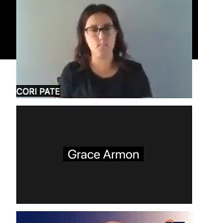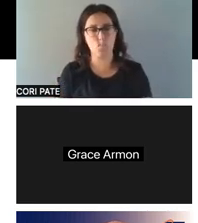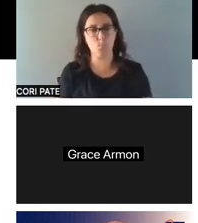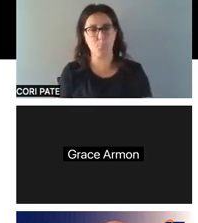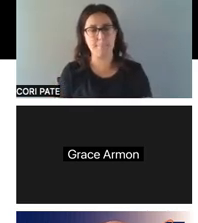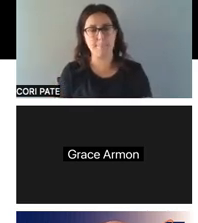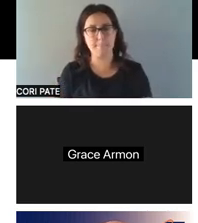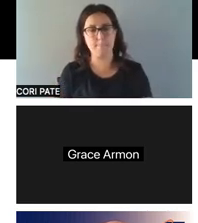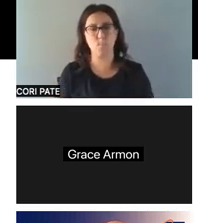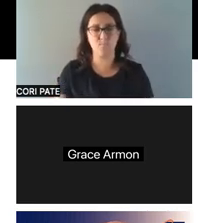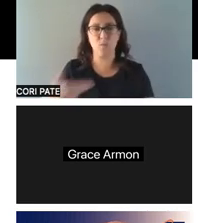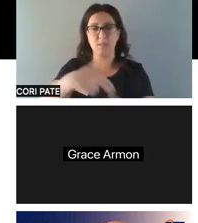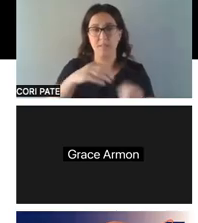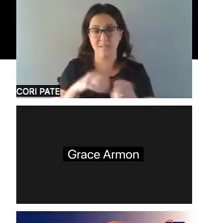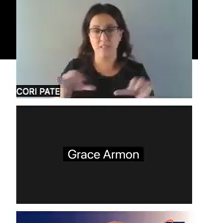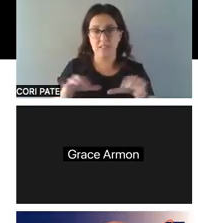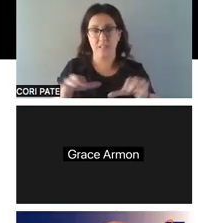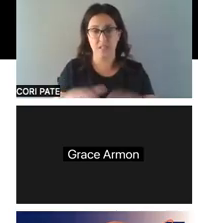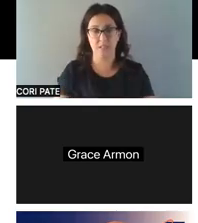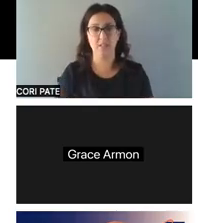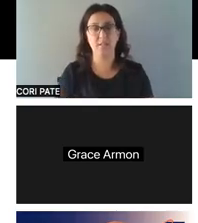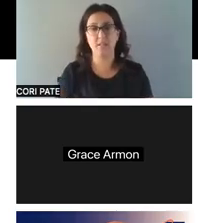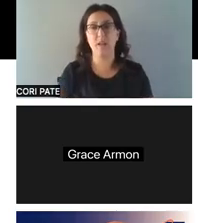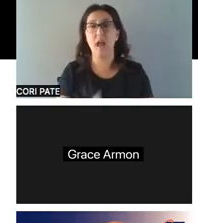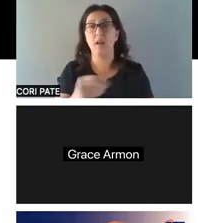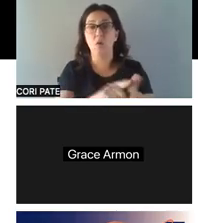participating in the activities. And also,